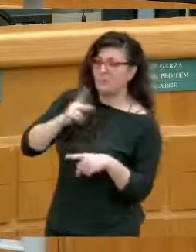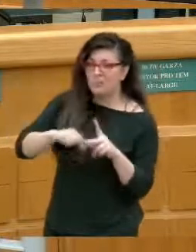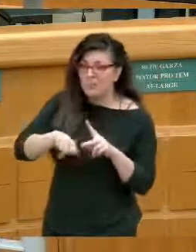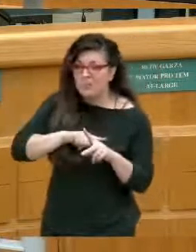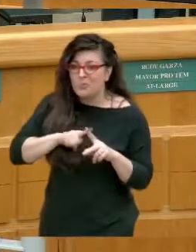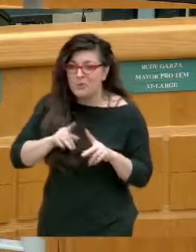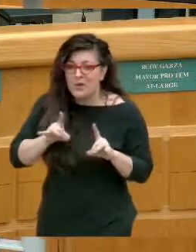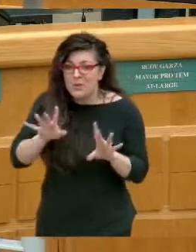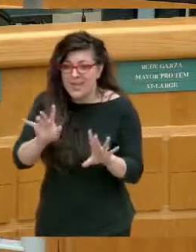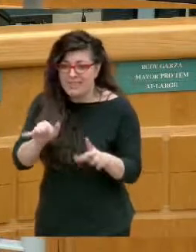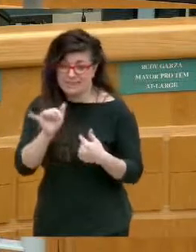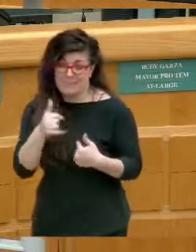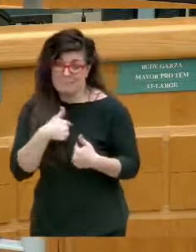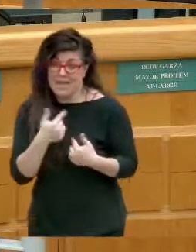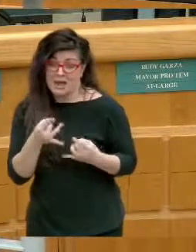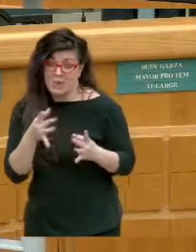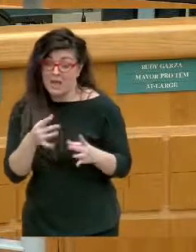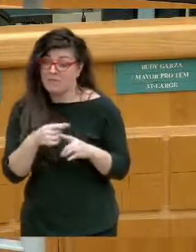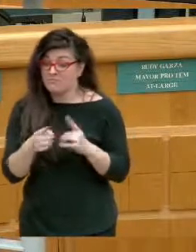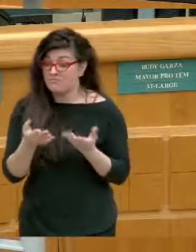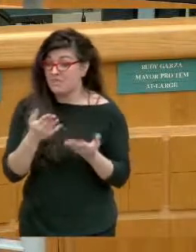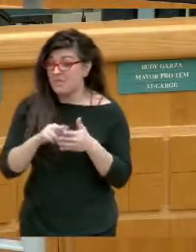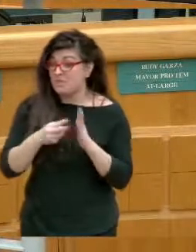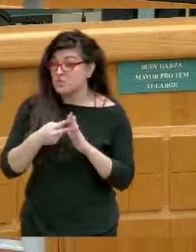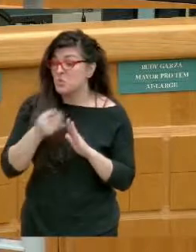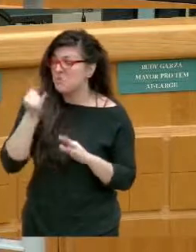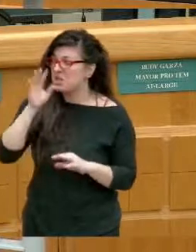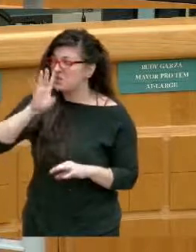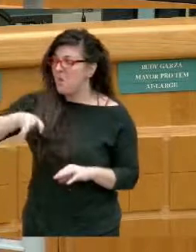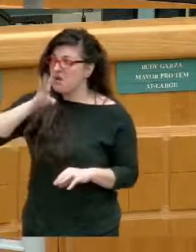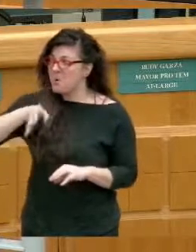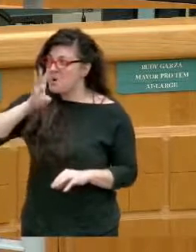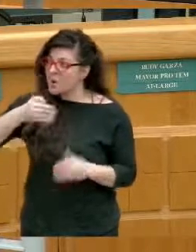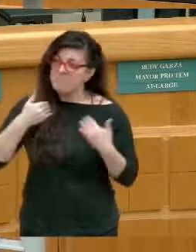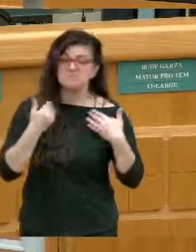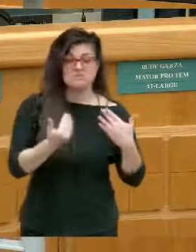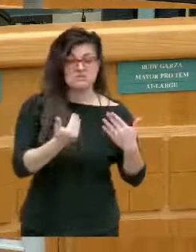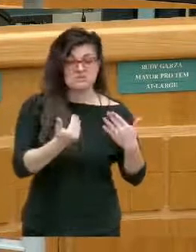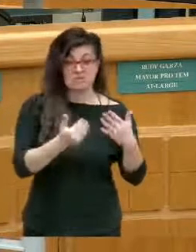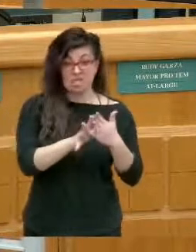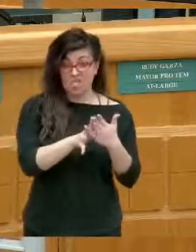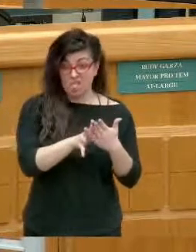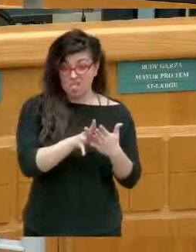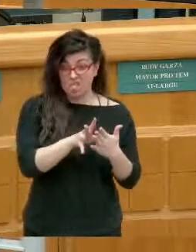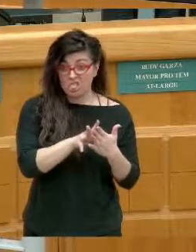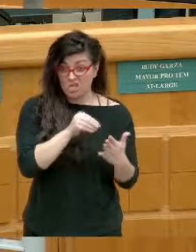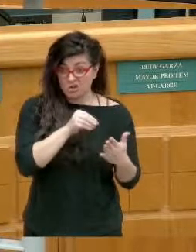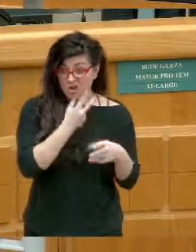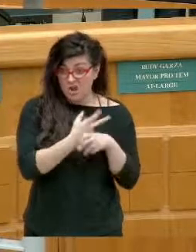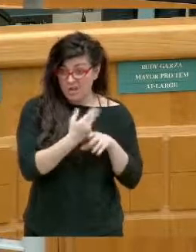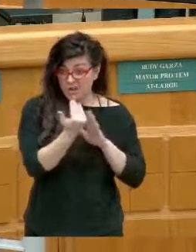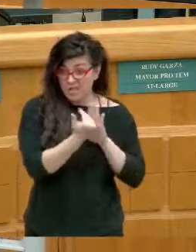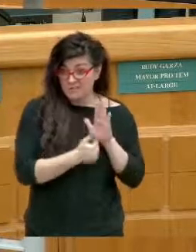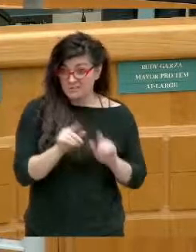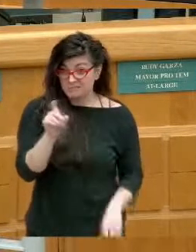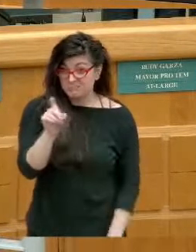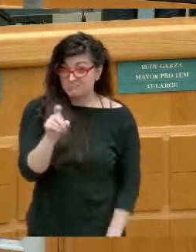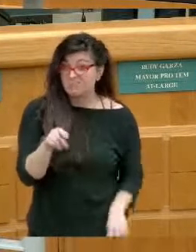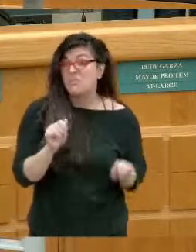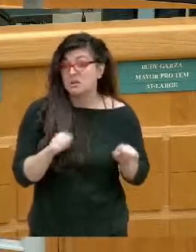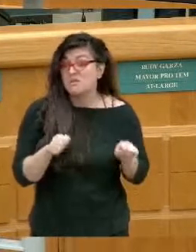learn for ourselves, sometimes the hard way, of what is going to work and what won't, and